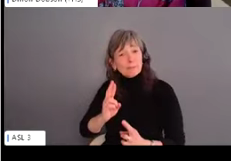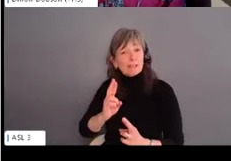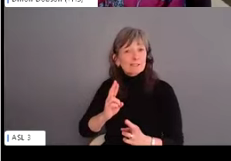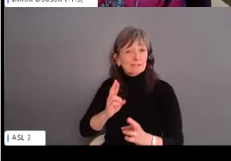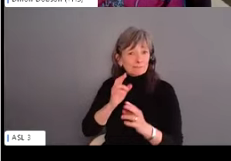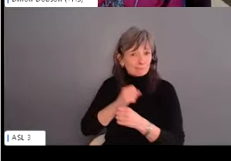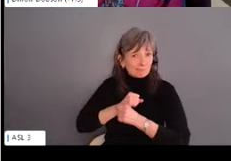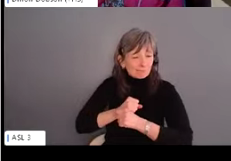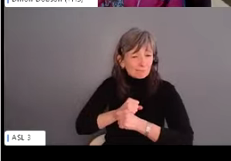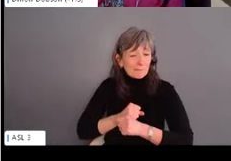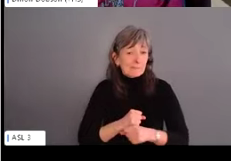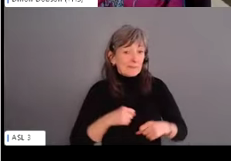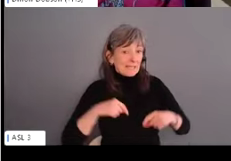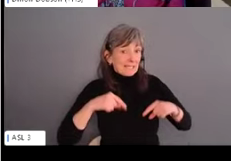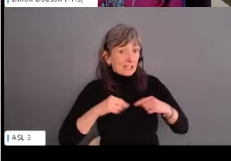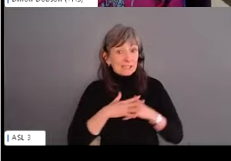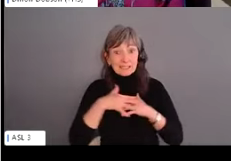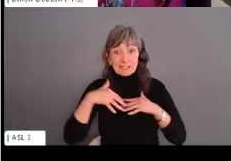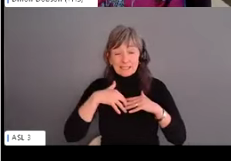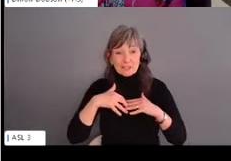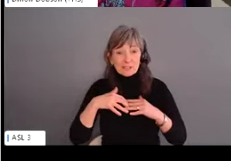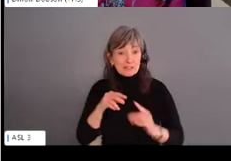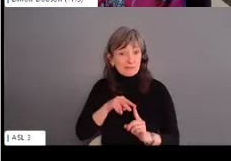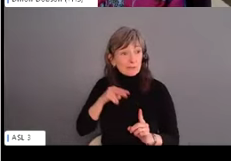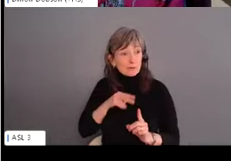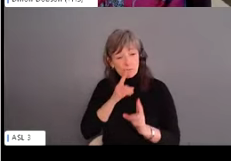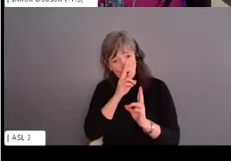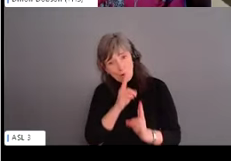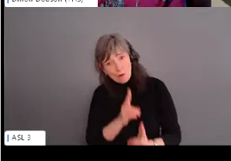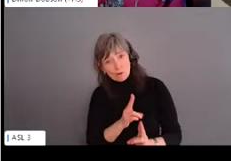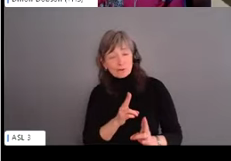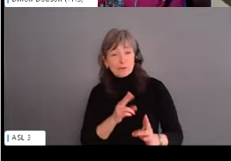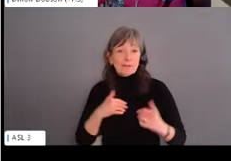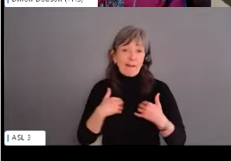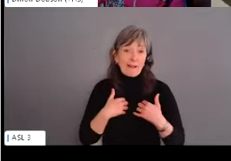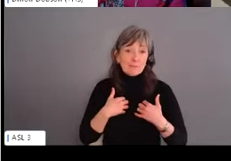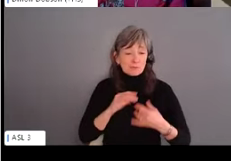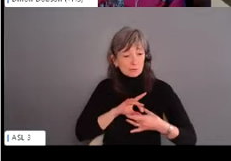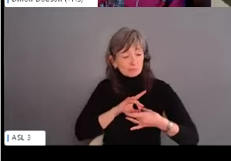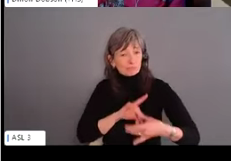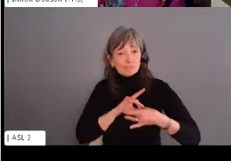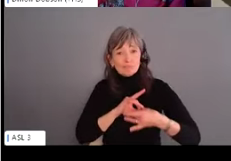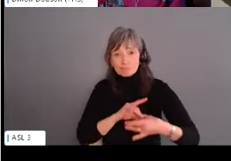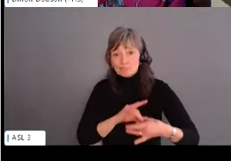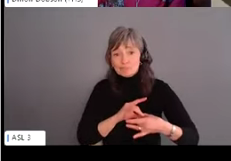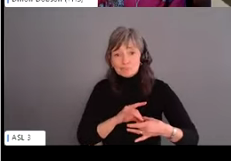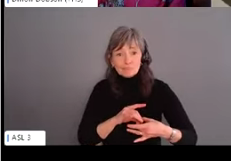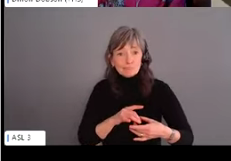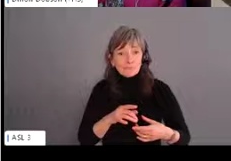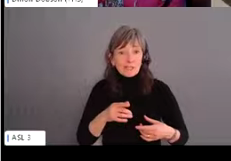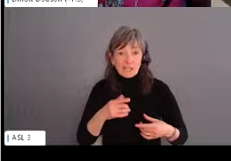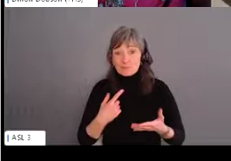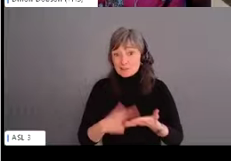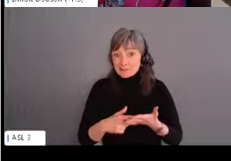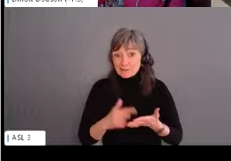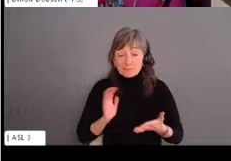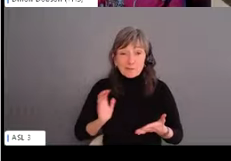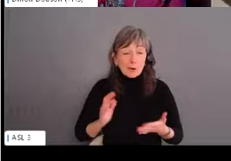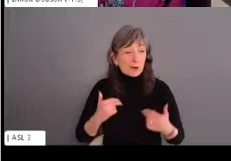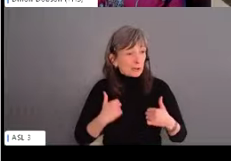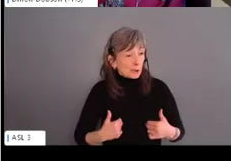own countries, Indigenous perspectives emphasize honor and respect, the interconnectedness of what we were talking about earlier, of humans